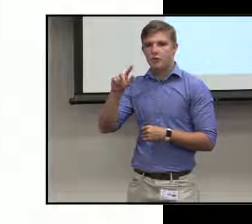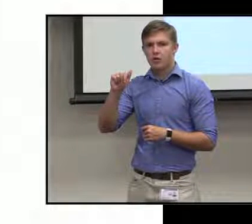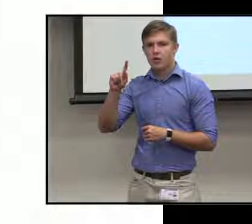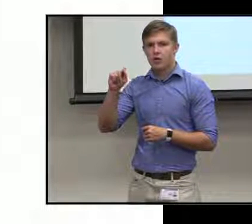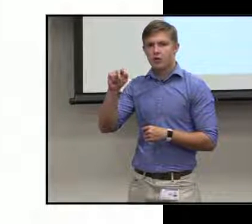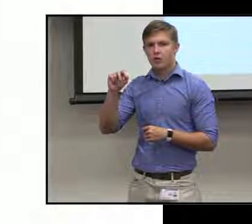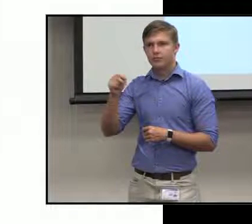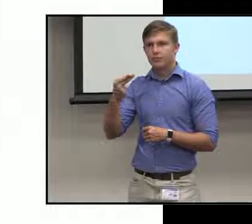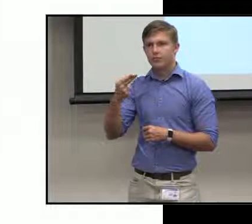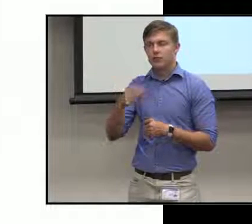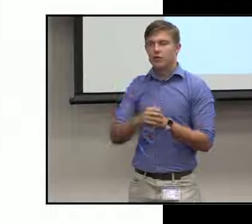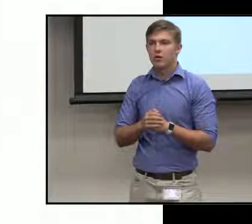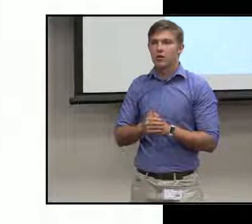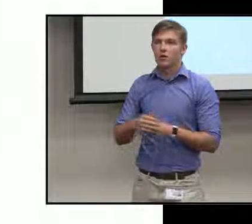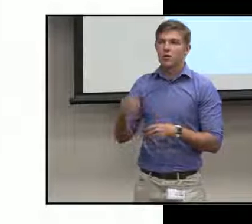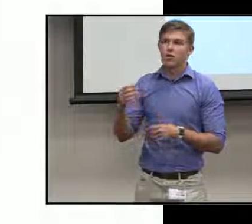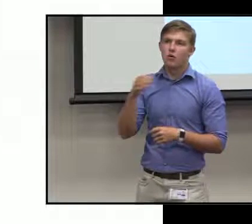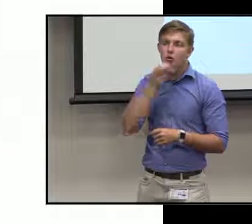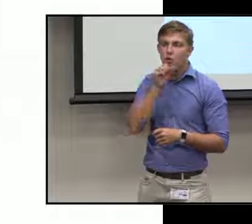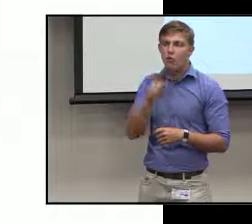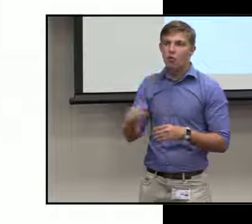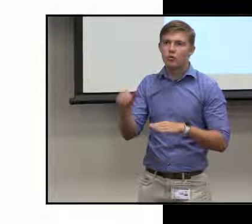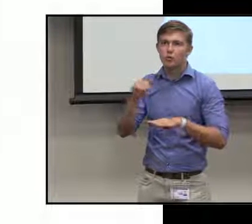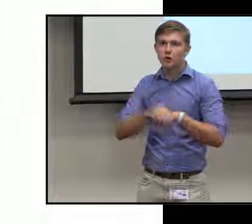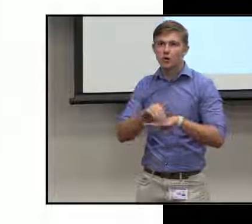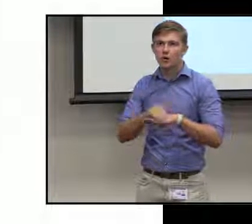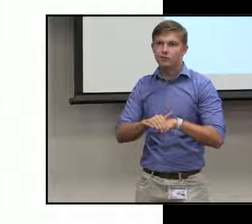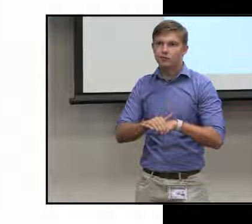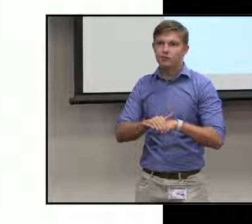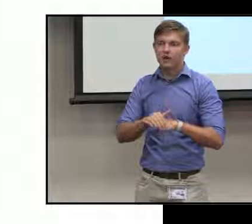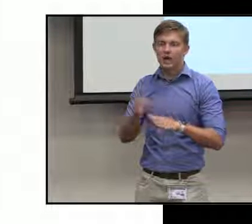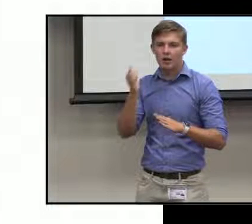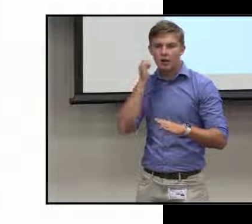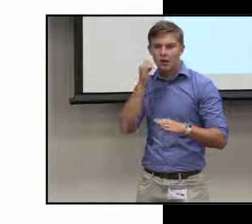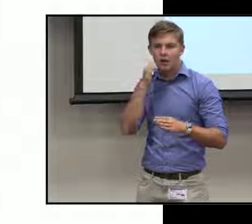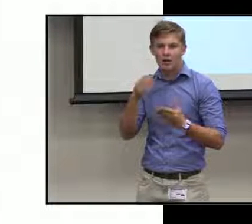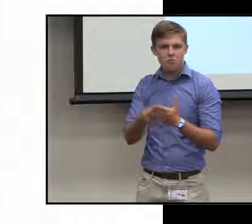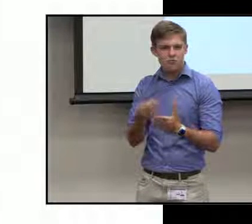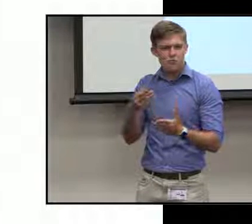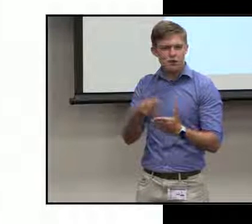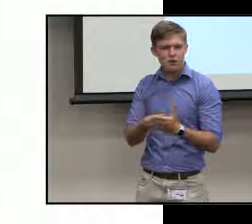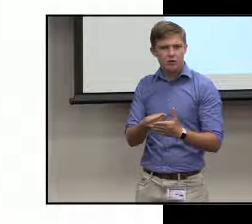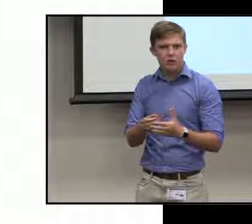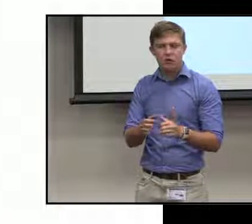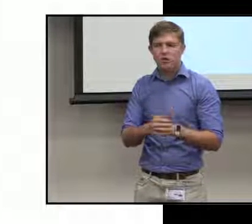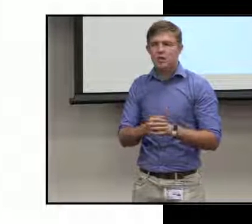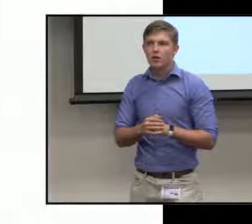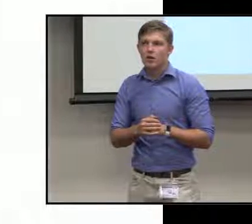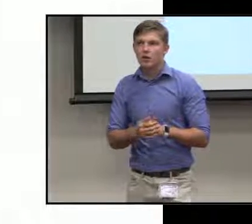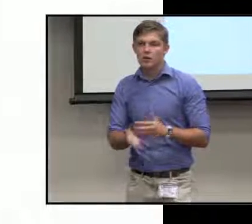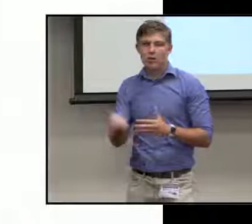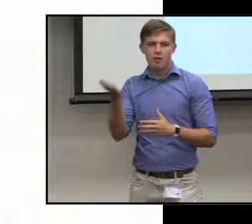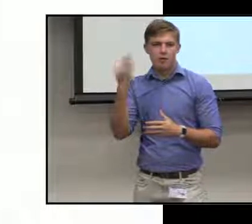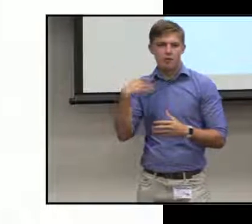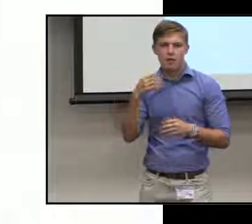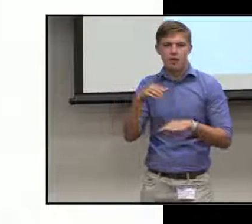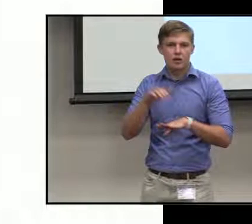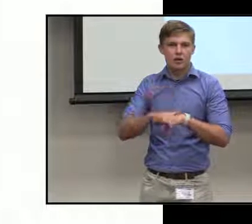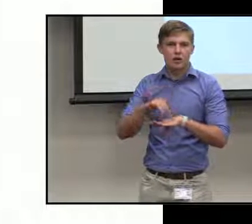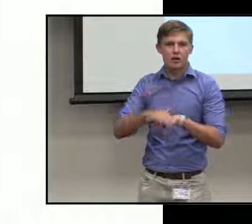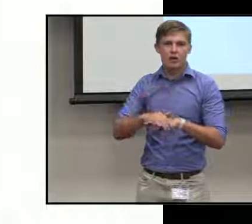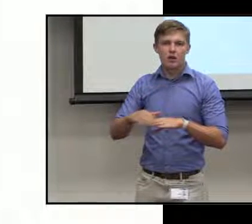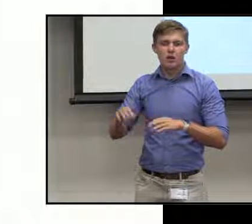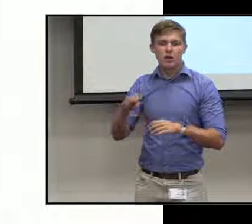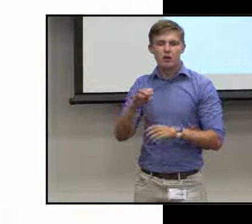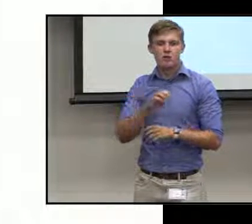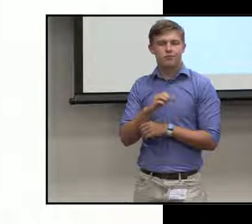English Commonwealth, the old English empire of the past. And even though they're independent,